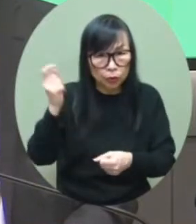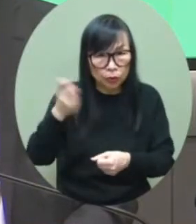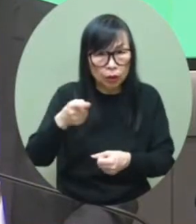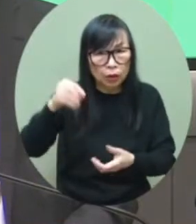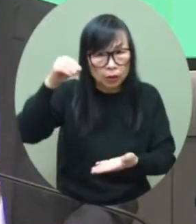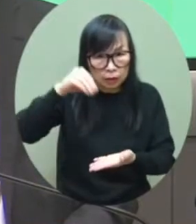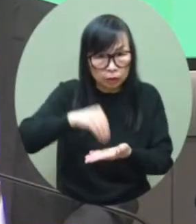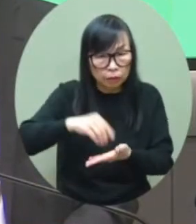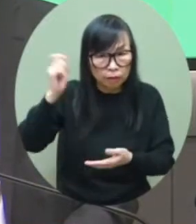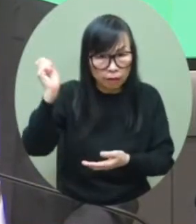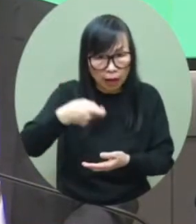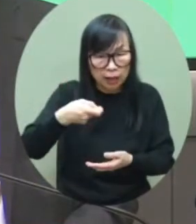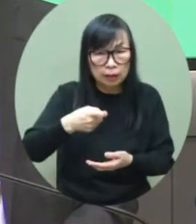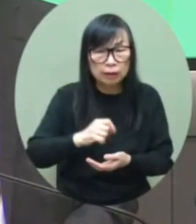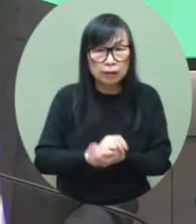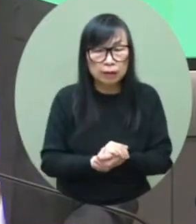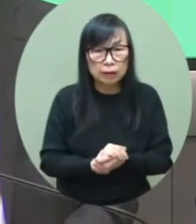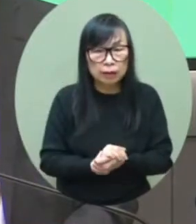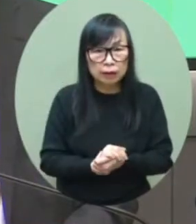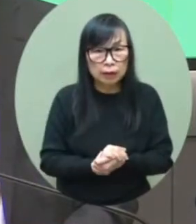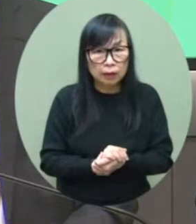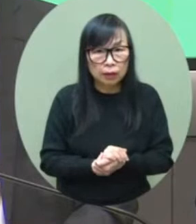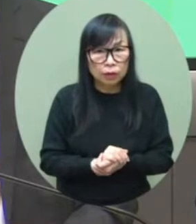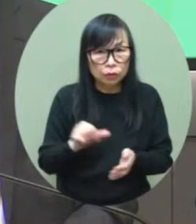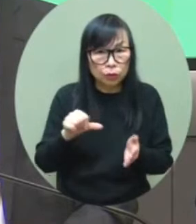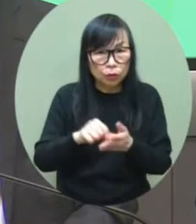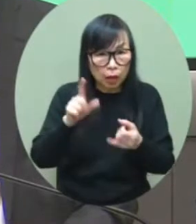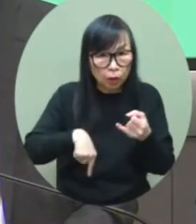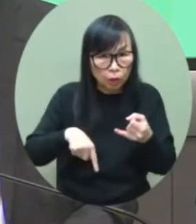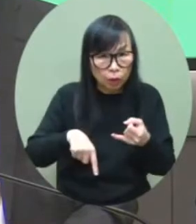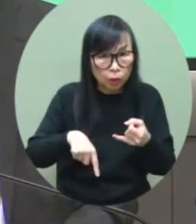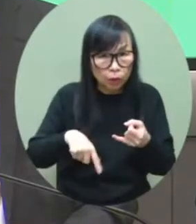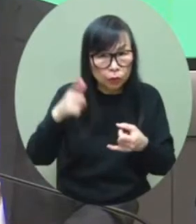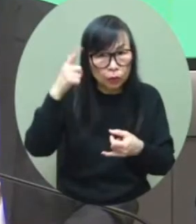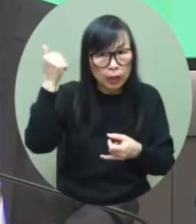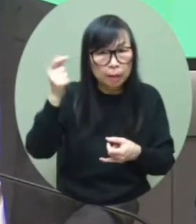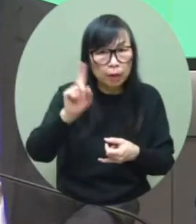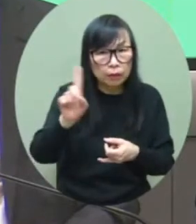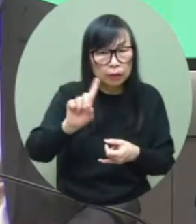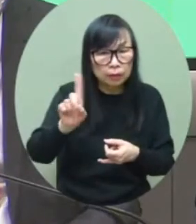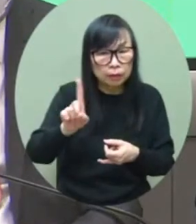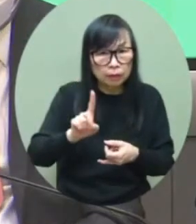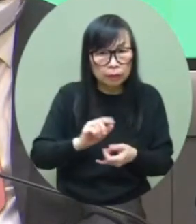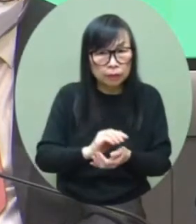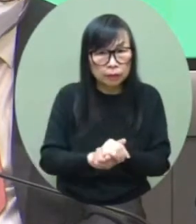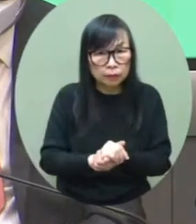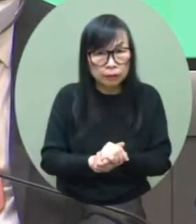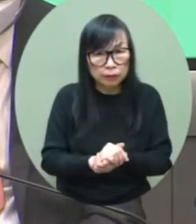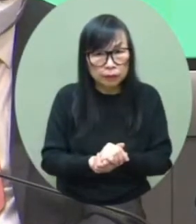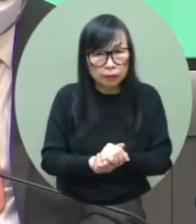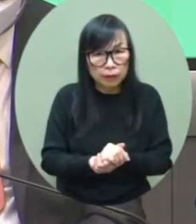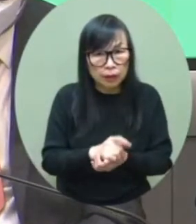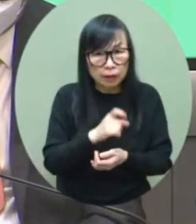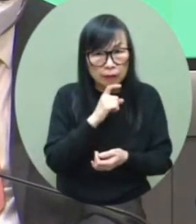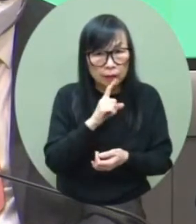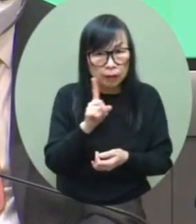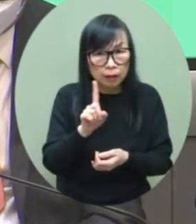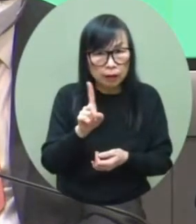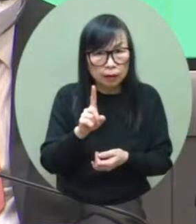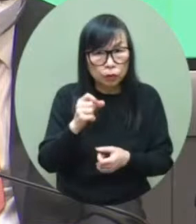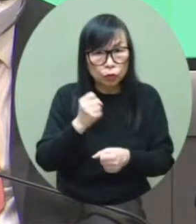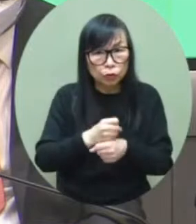Two, implementation is precise. And three, we'll see effective outcome.